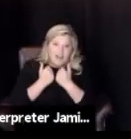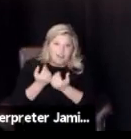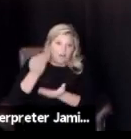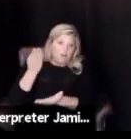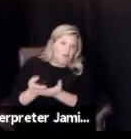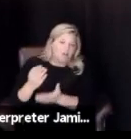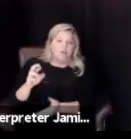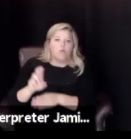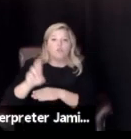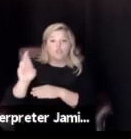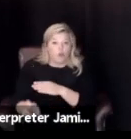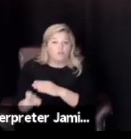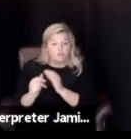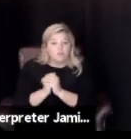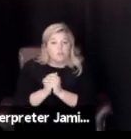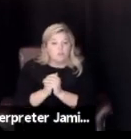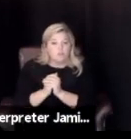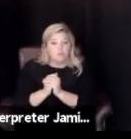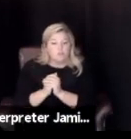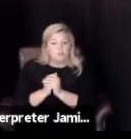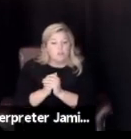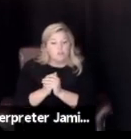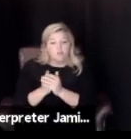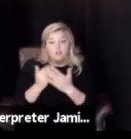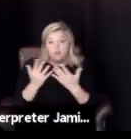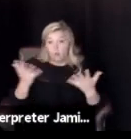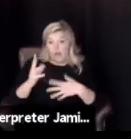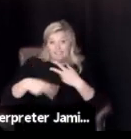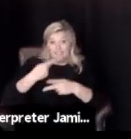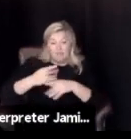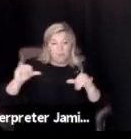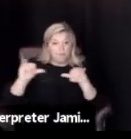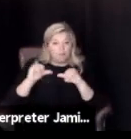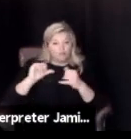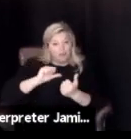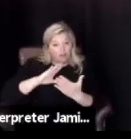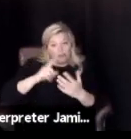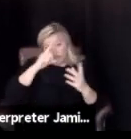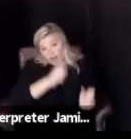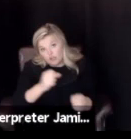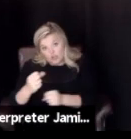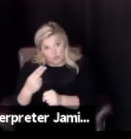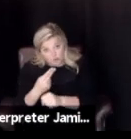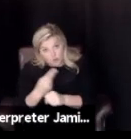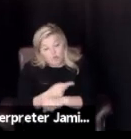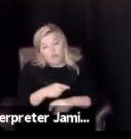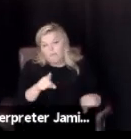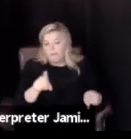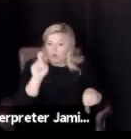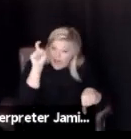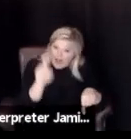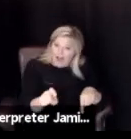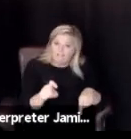those results are, what measuring mechanism you use to measure those results. So you want to build into